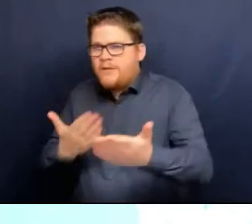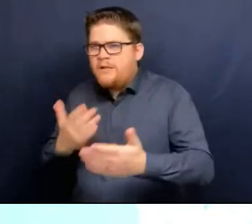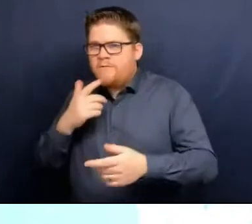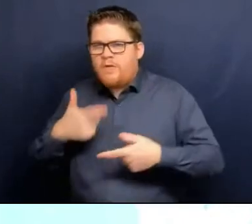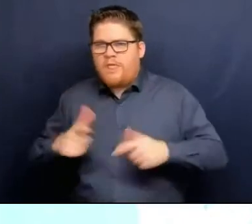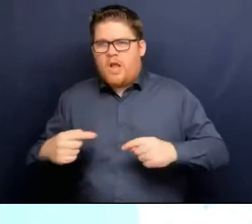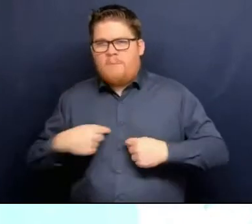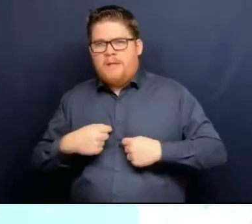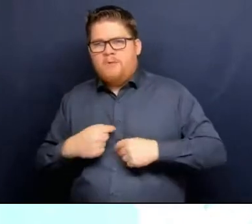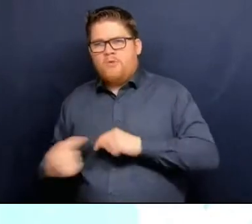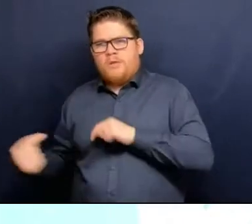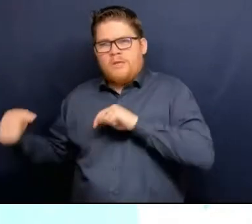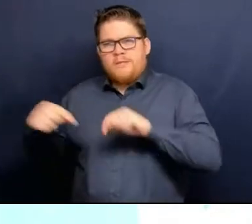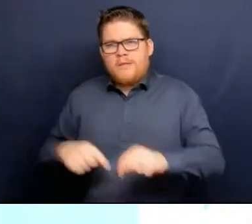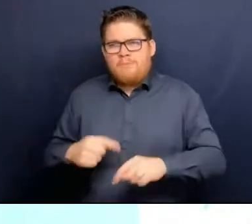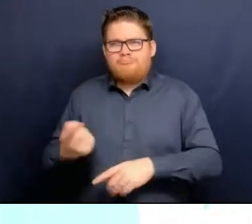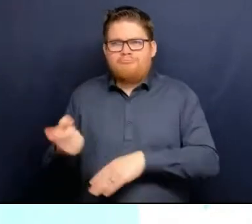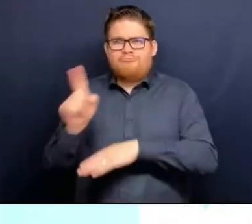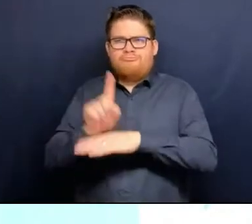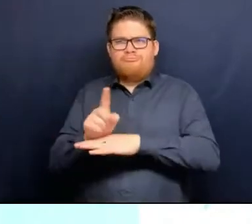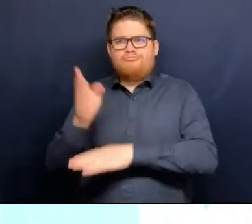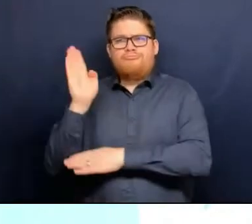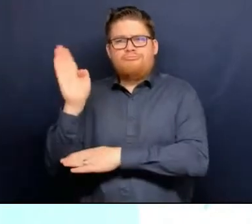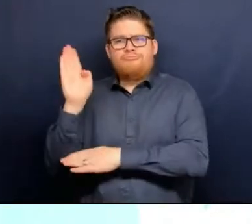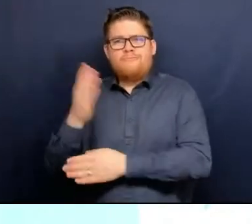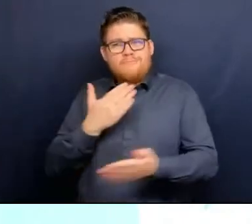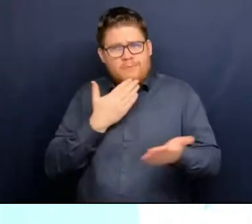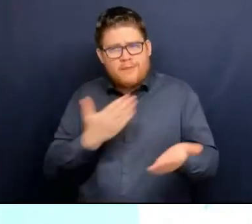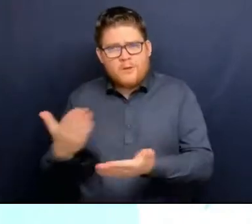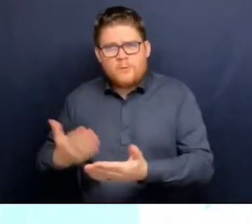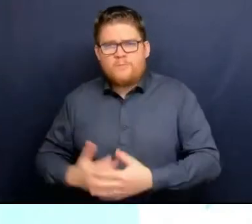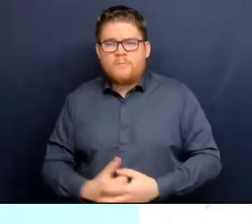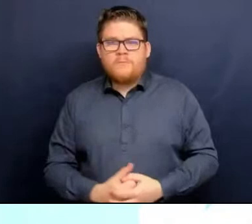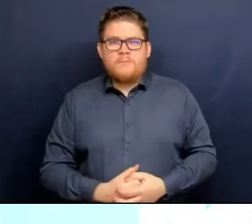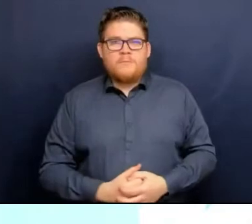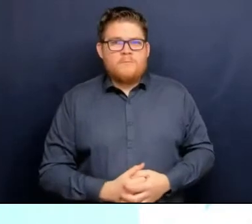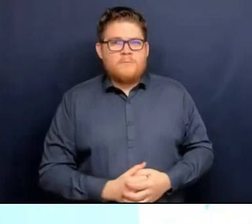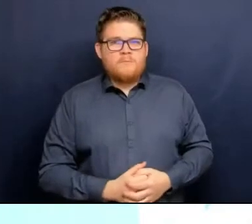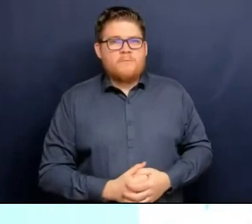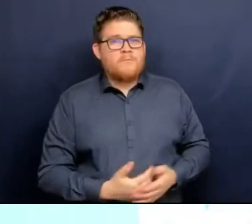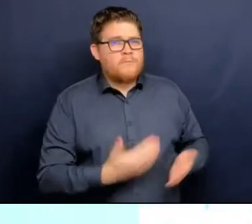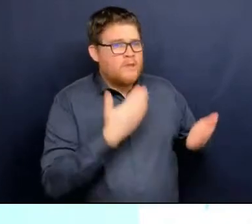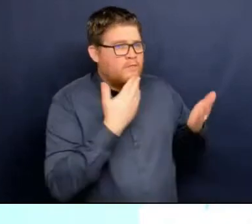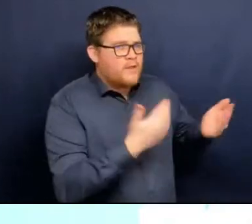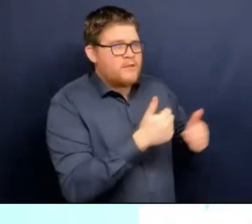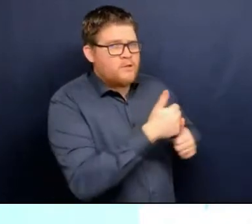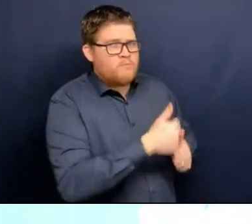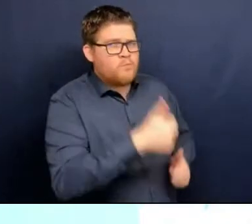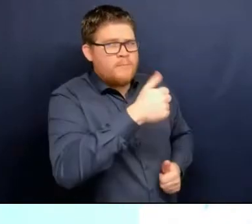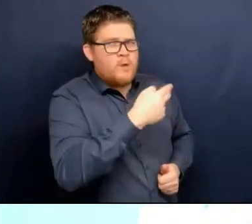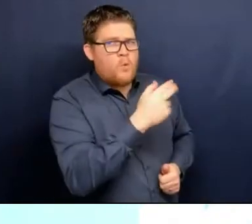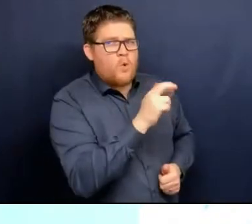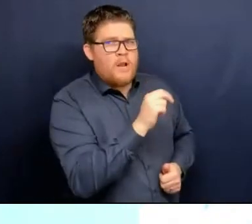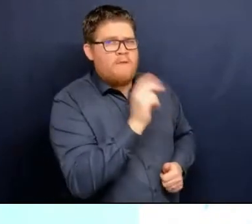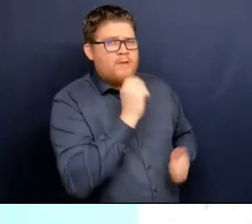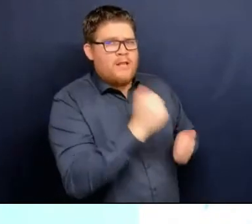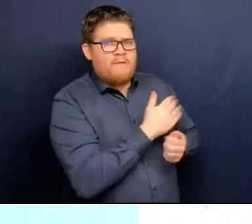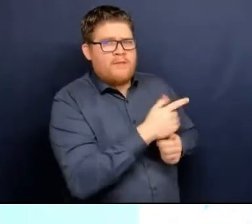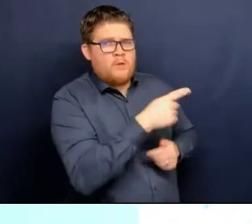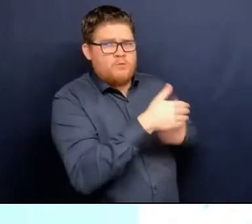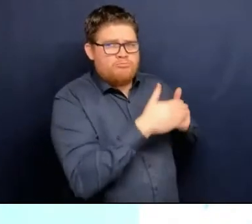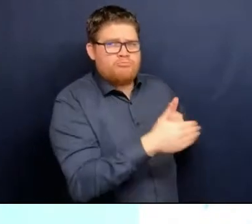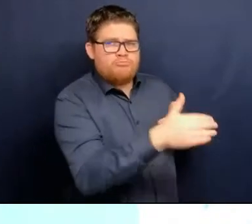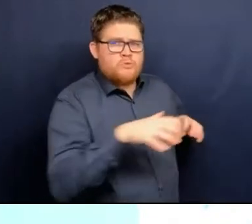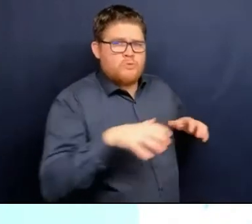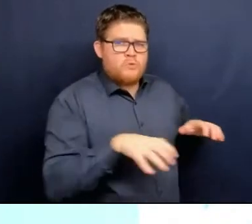Horgan, once again for everything that you do for our people. I never thought in my life I'd be standing in a